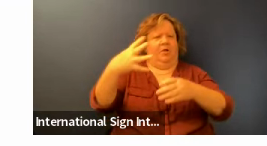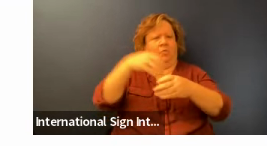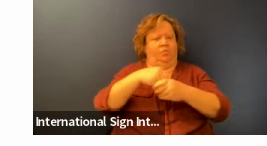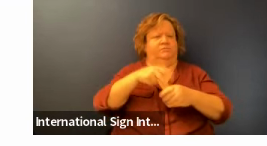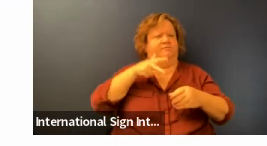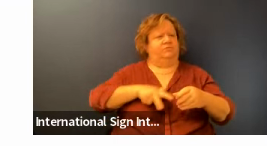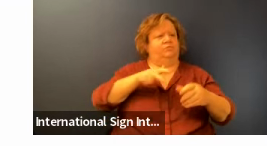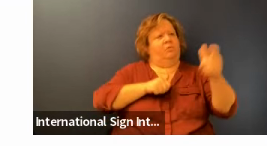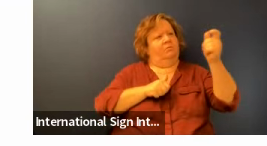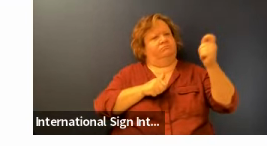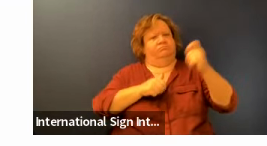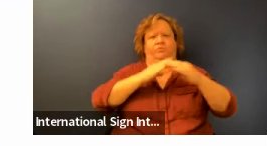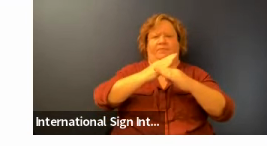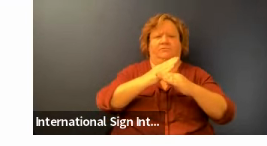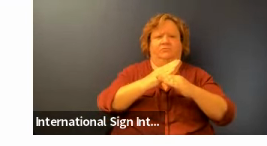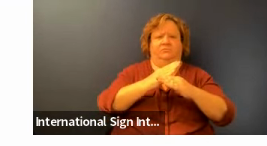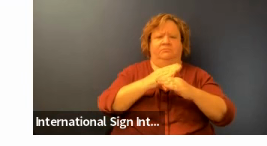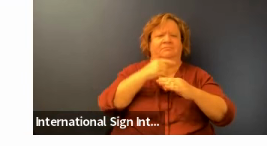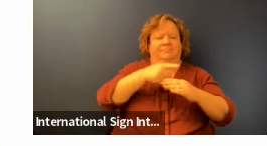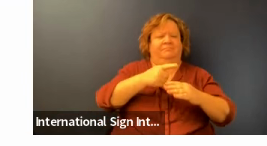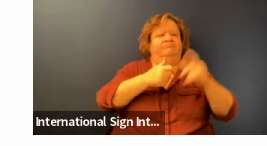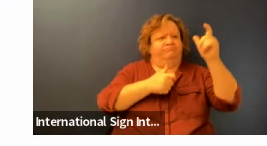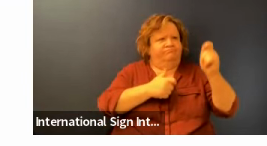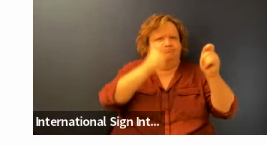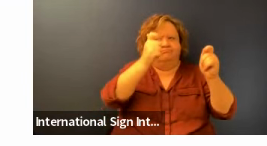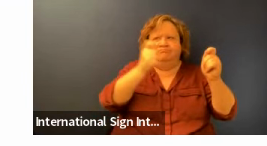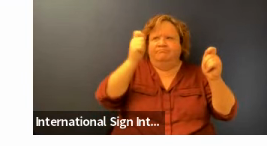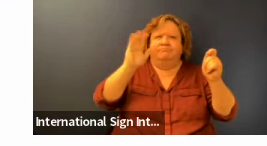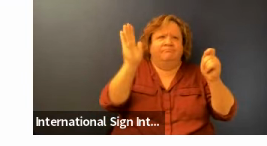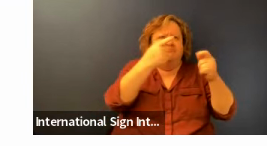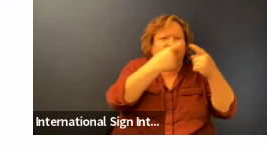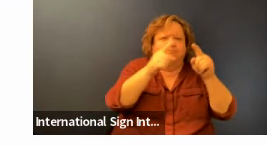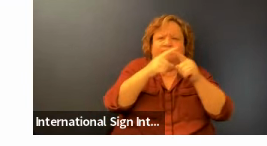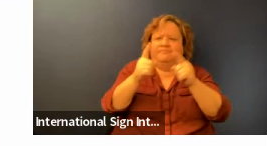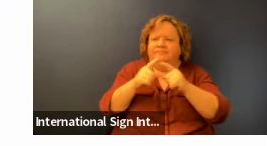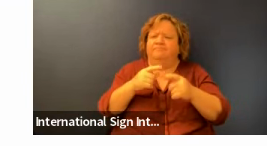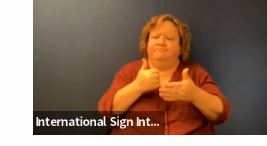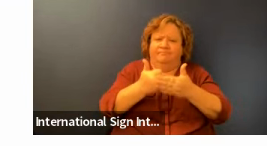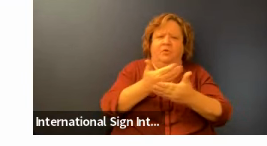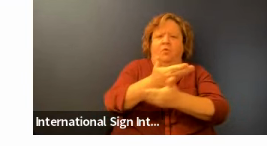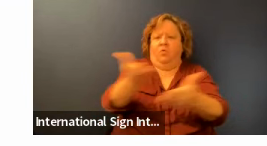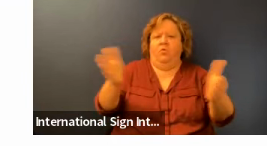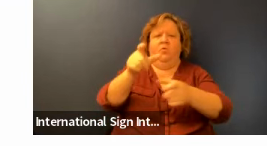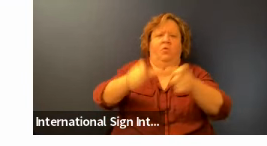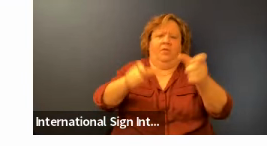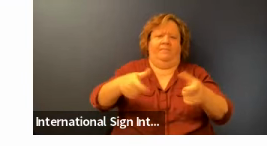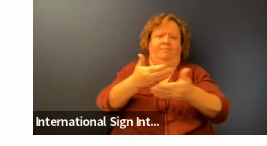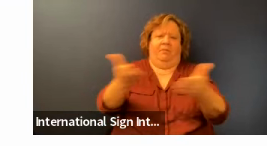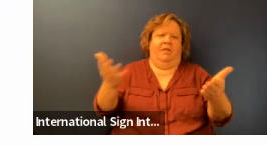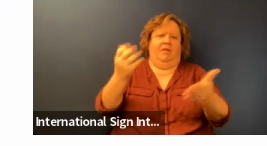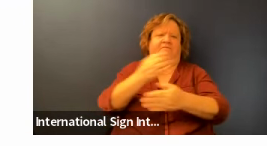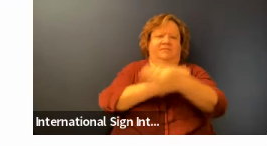one, we need to lobby for increase of investments in social protection